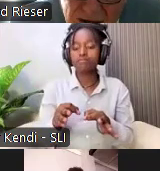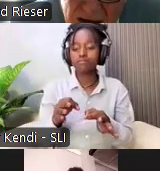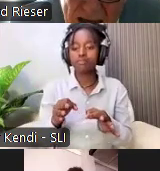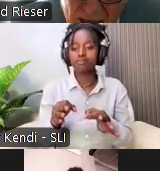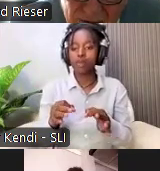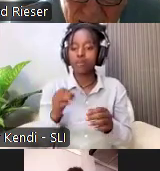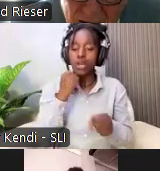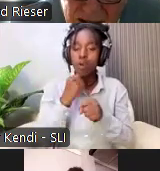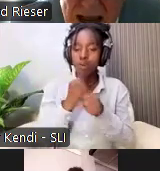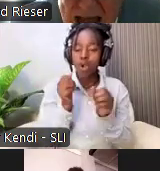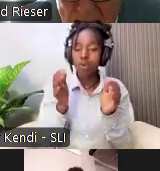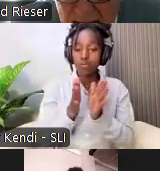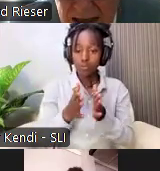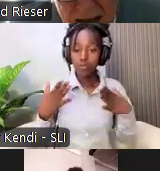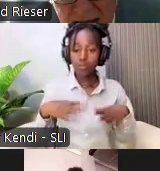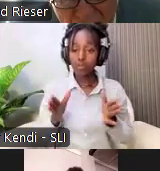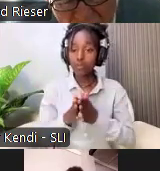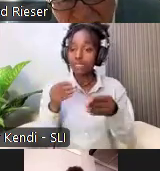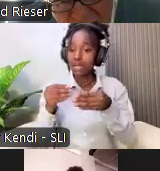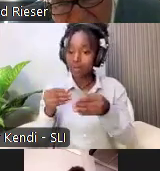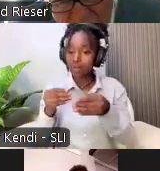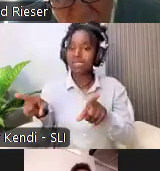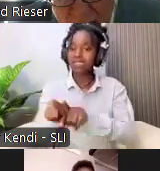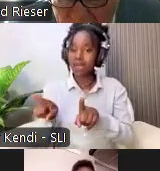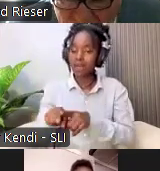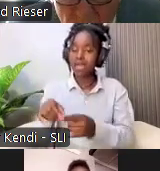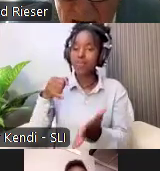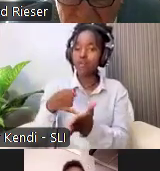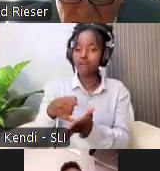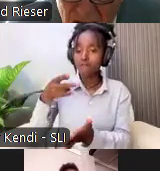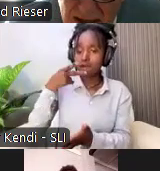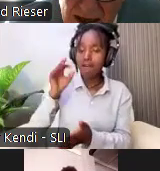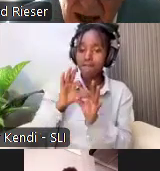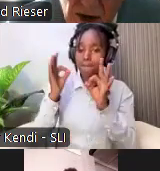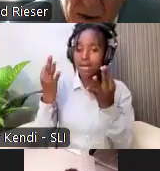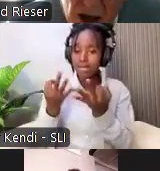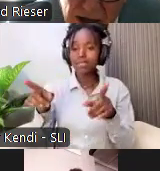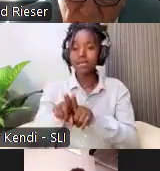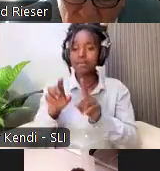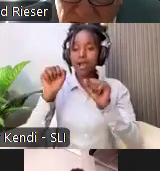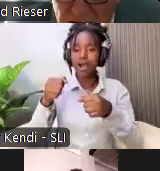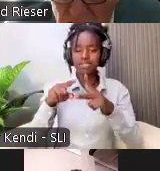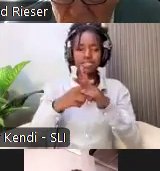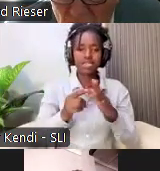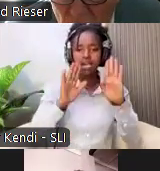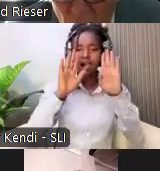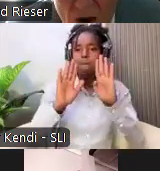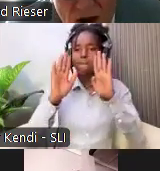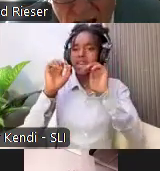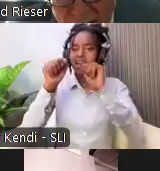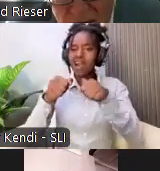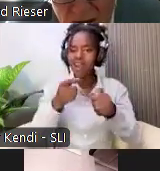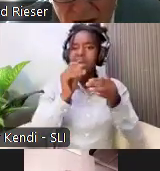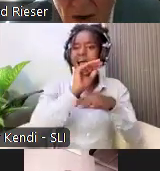that person and their families and start a local campaign. It could be letter writing, it could be asking questions in the